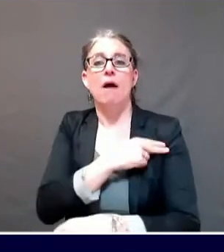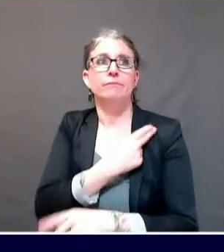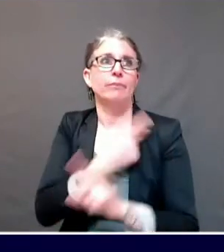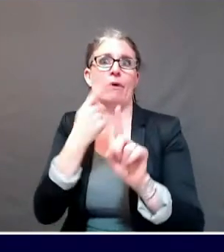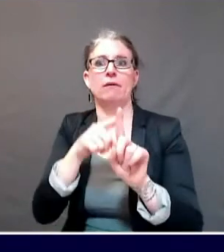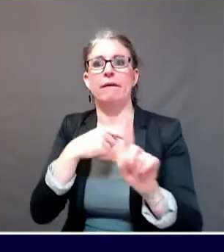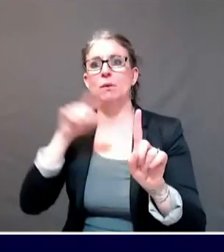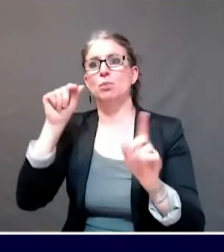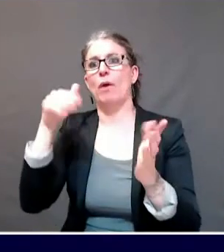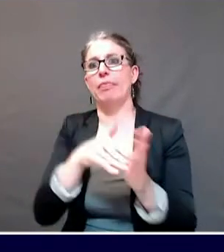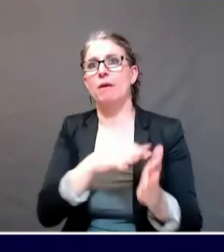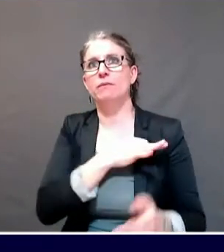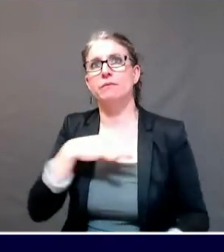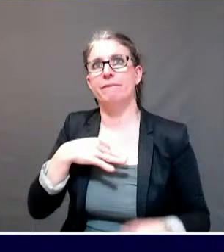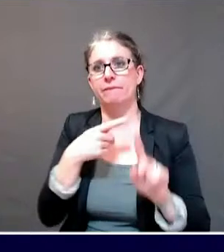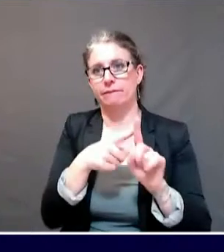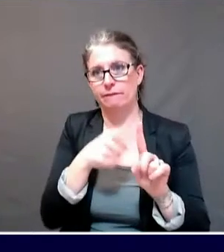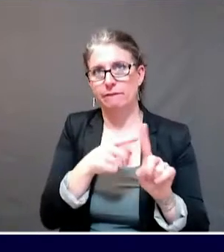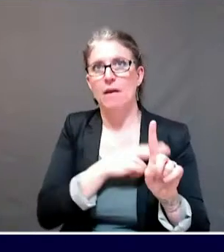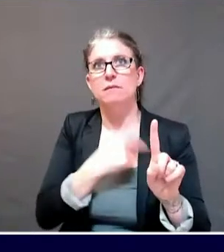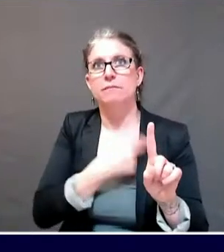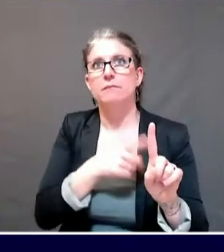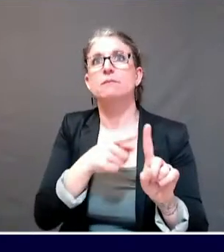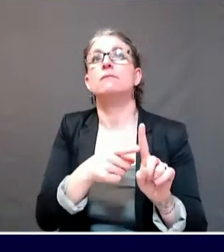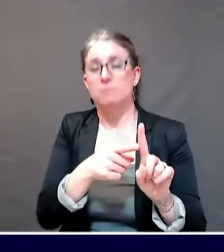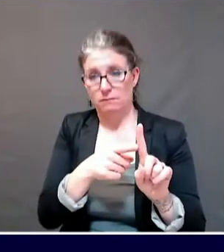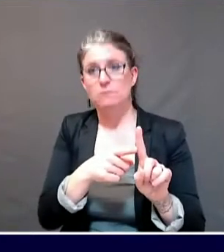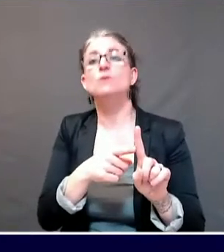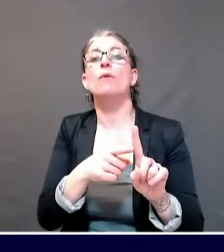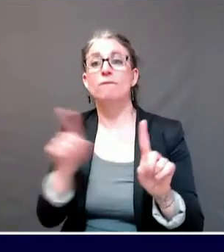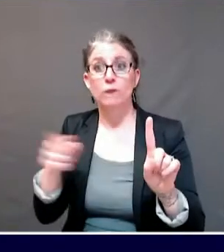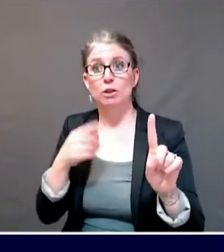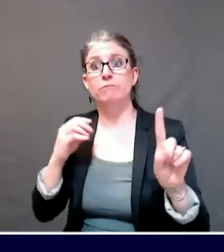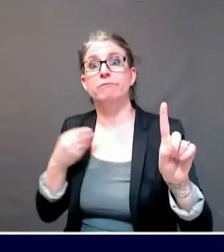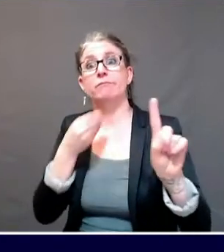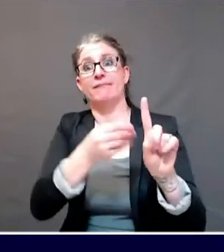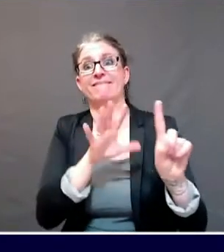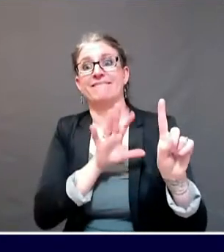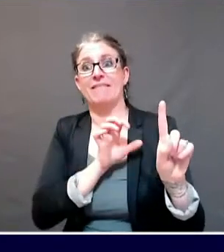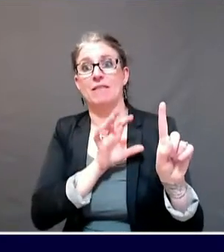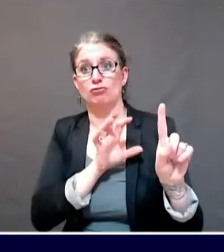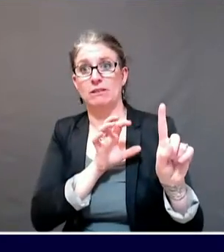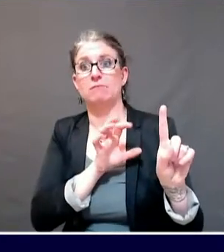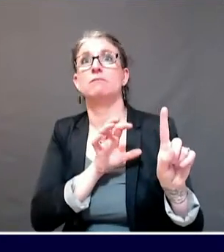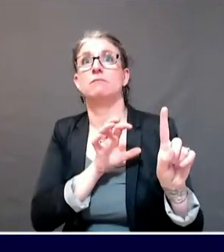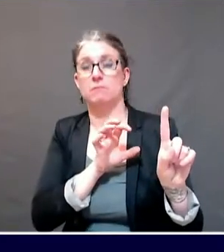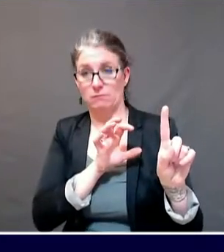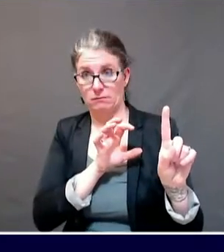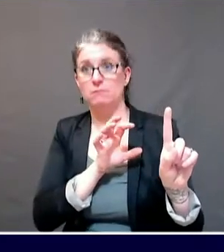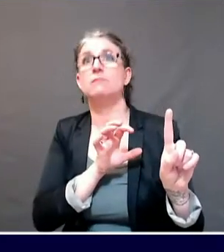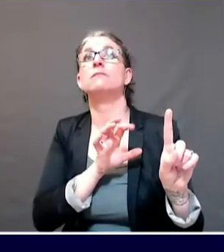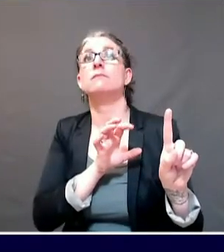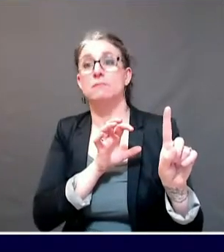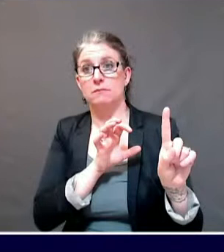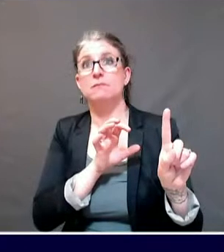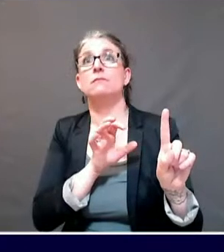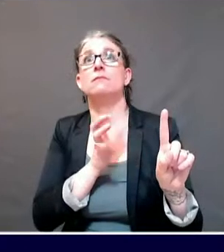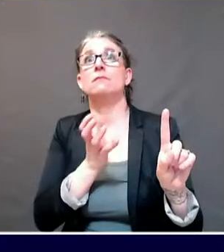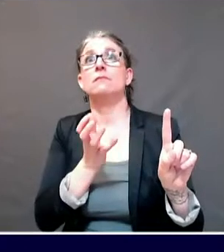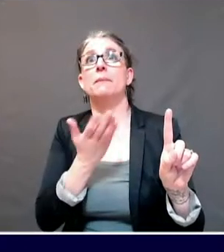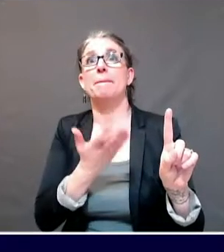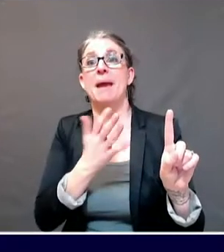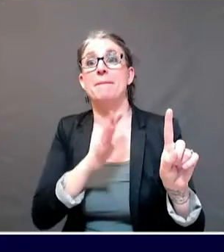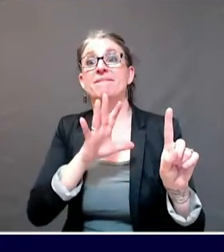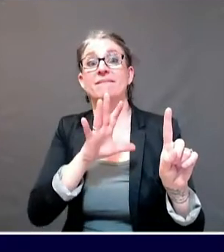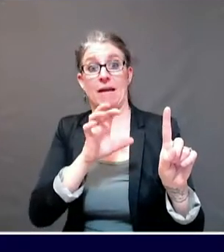it, that's where we get that 80% number from. But really, it won't be until we look back on phase 1A